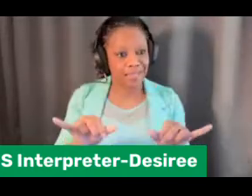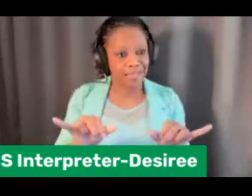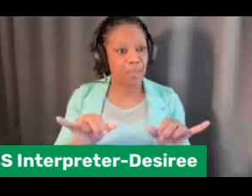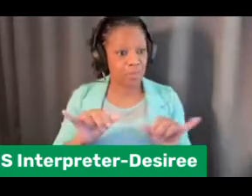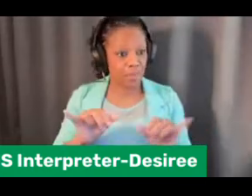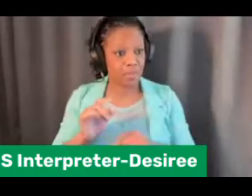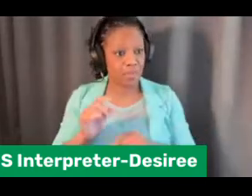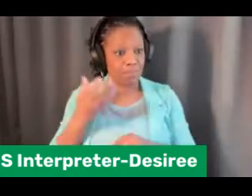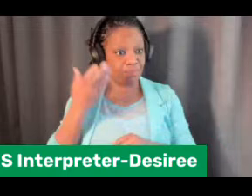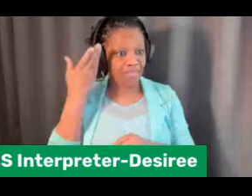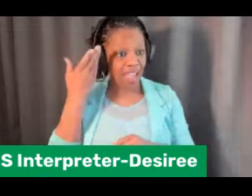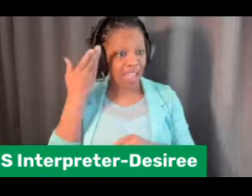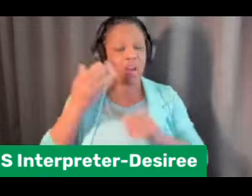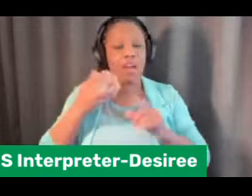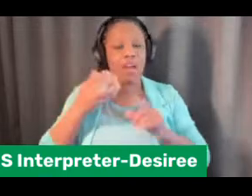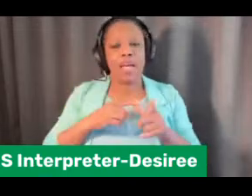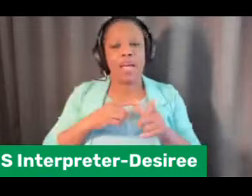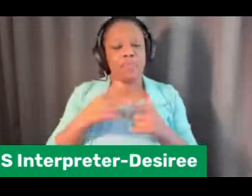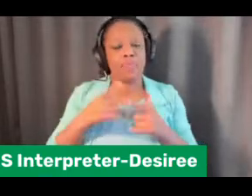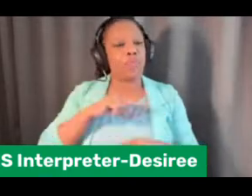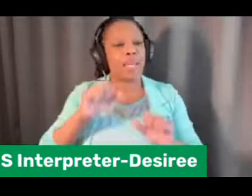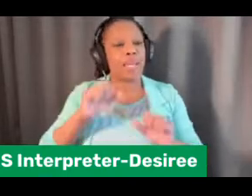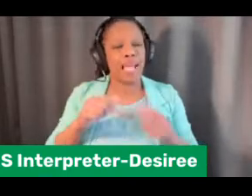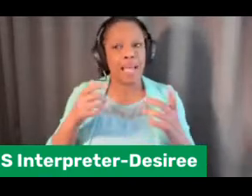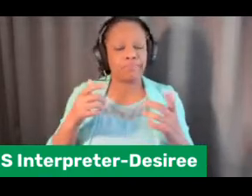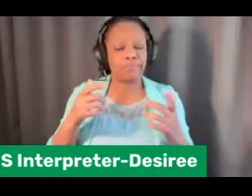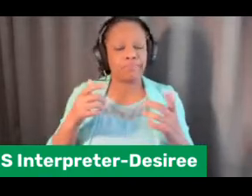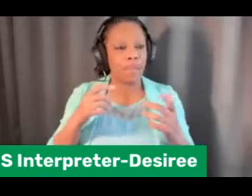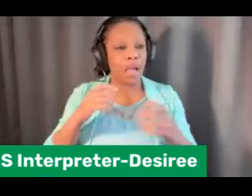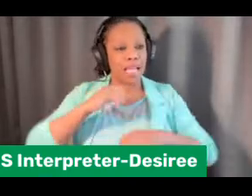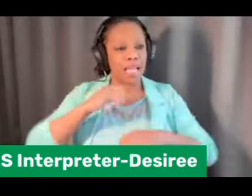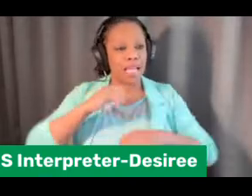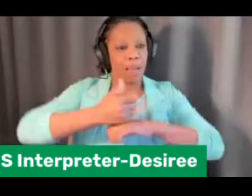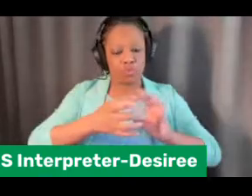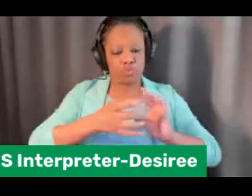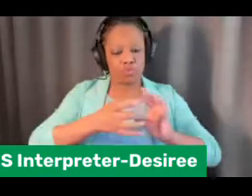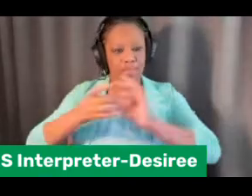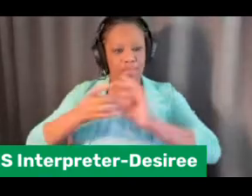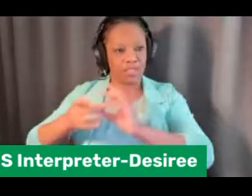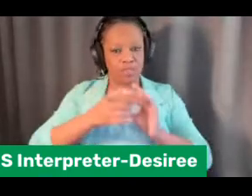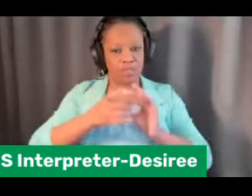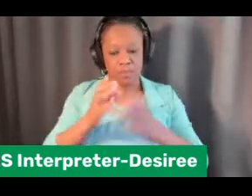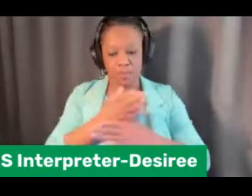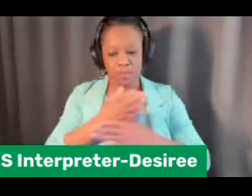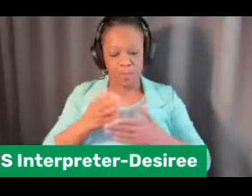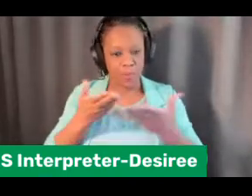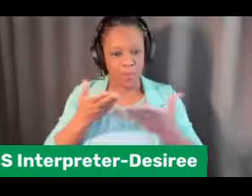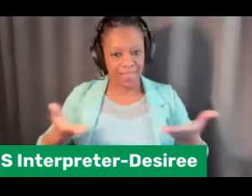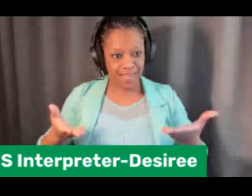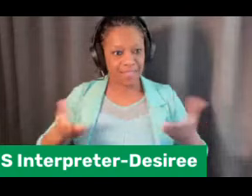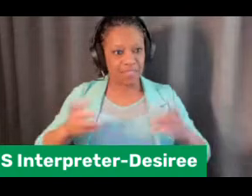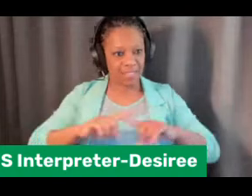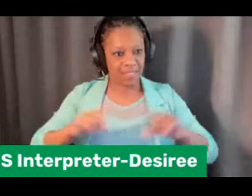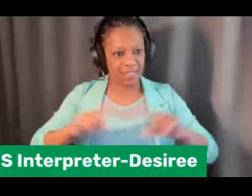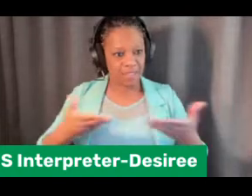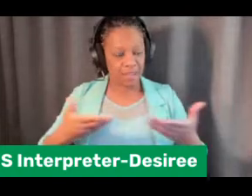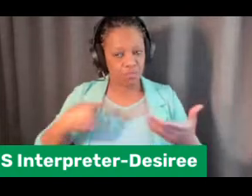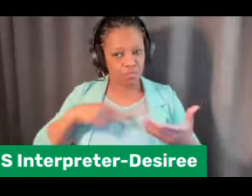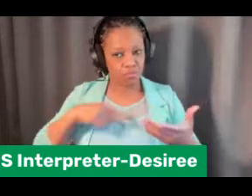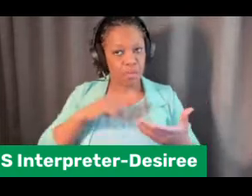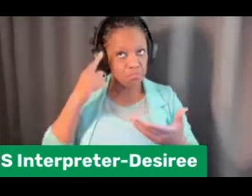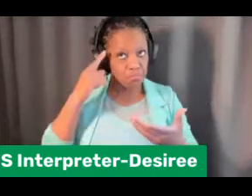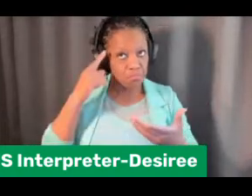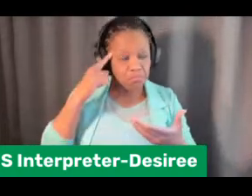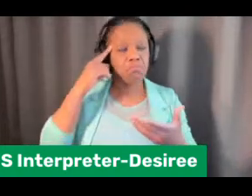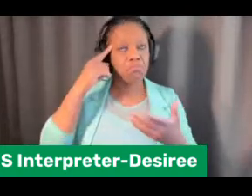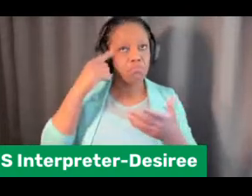make relationships between things. We ask a question here: am I connected to this information? If we're